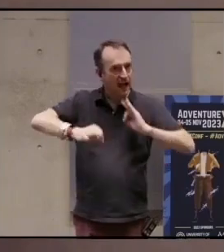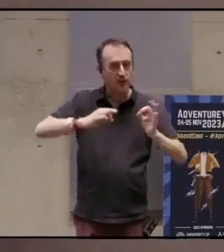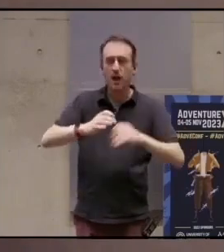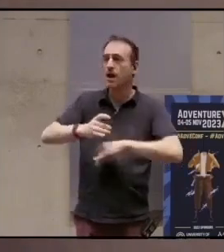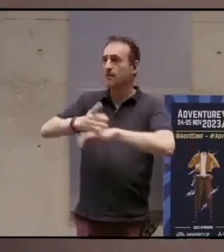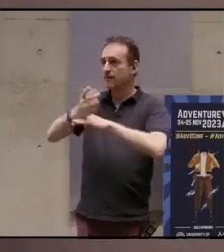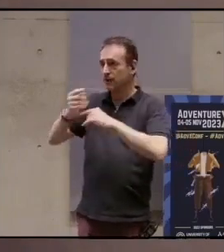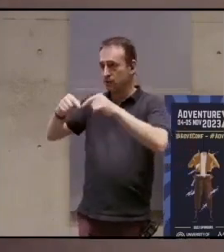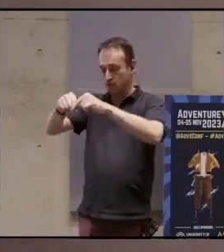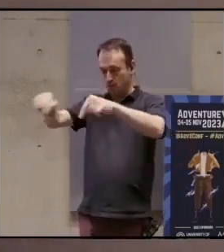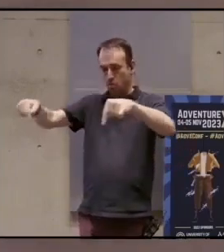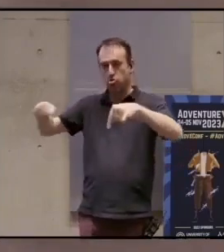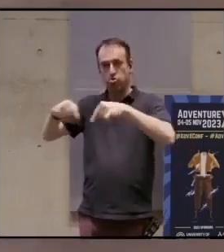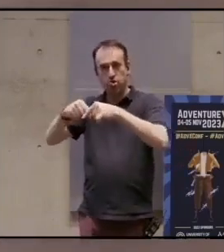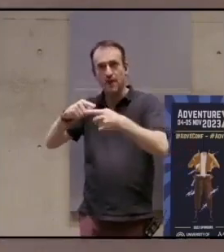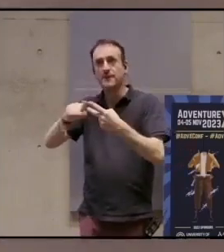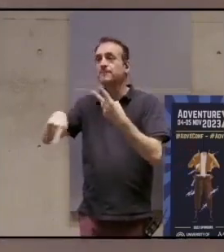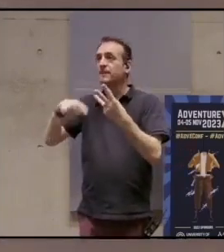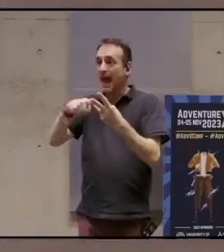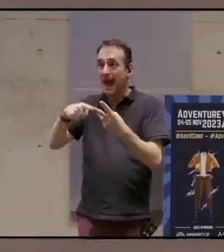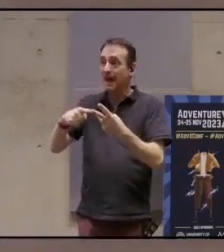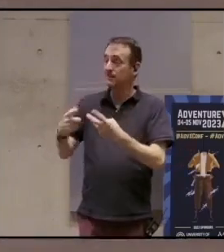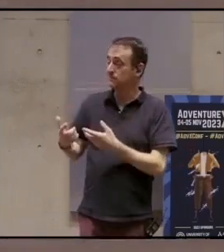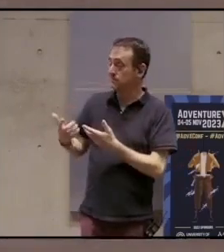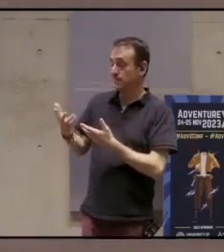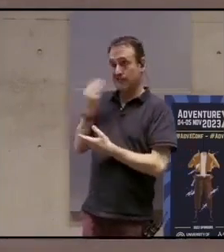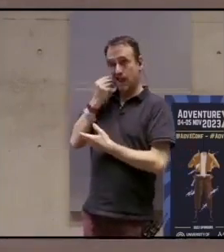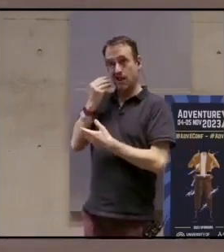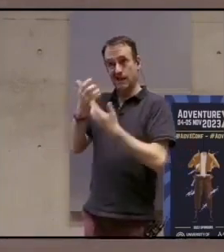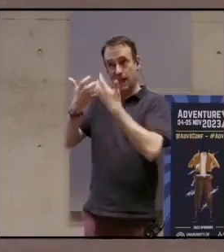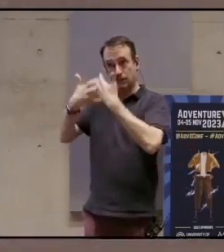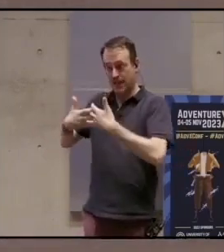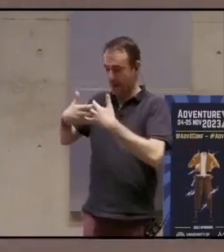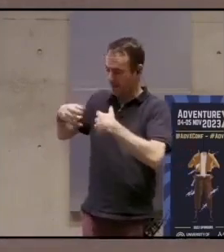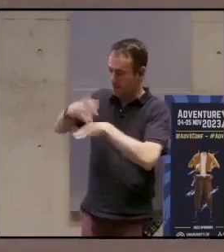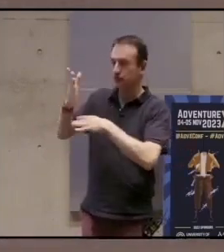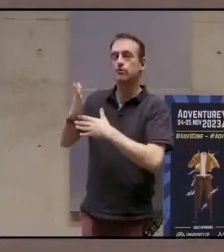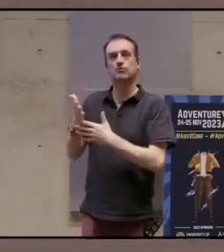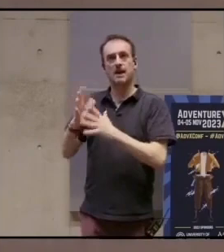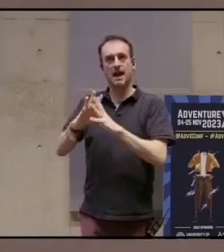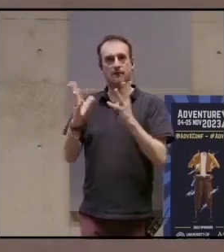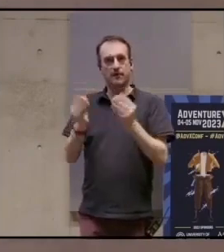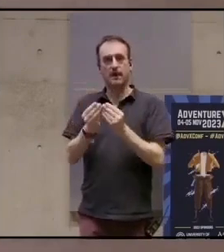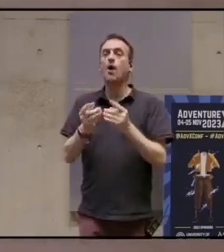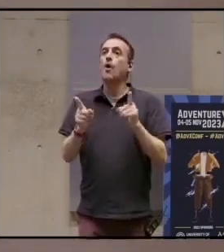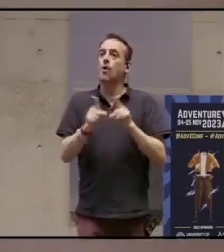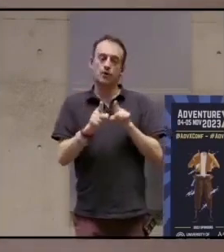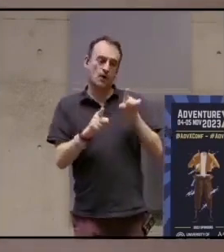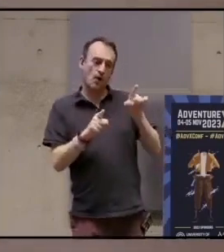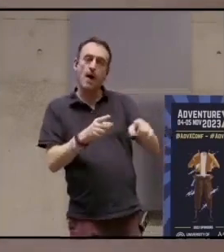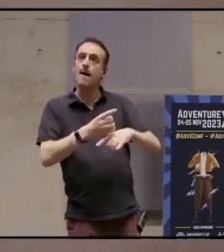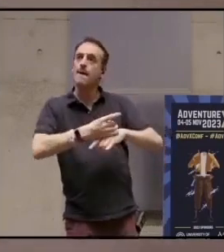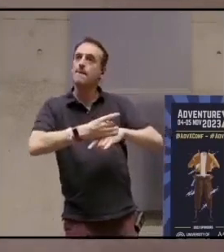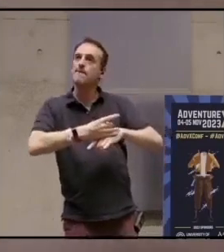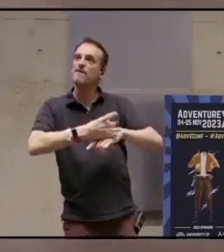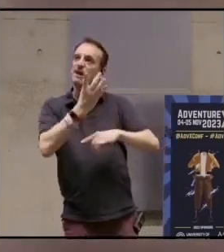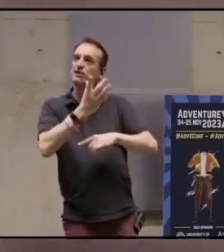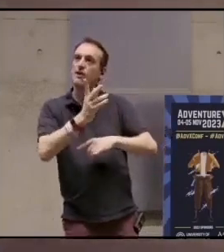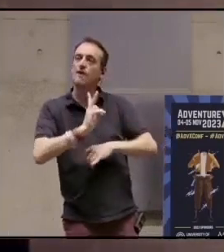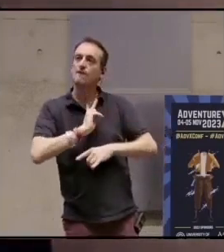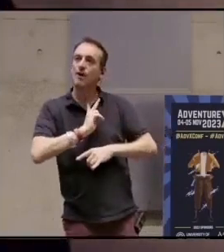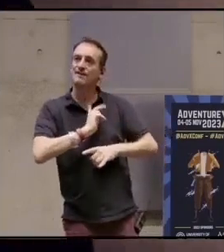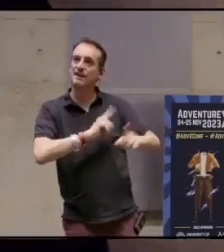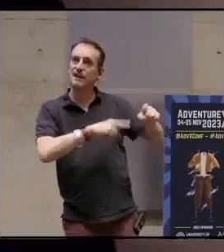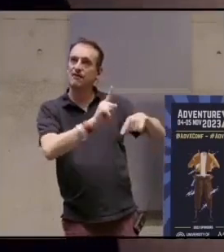with a professional sound engineer and everything, and a professional voice director who's going to handle it. And the day before